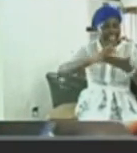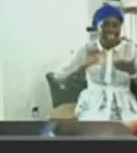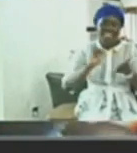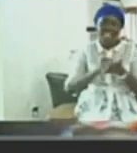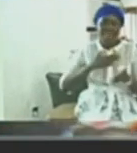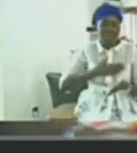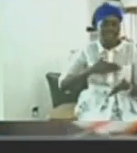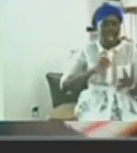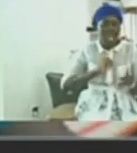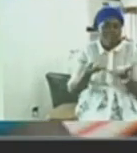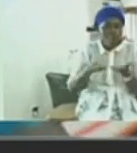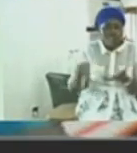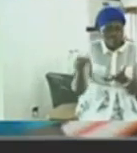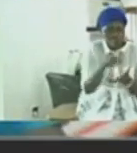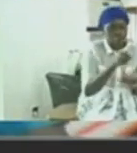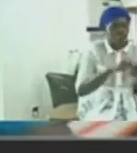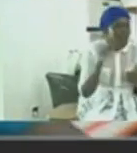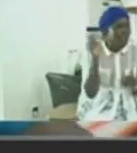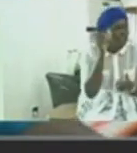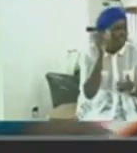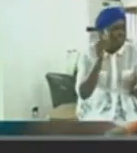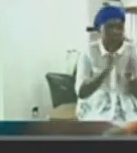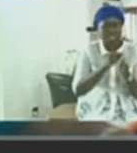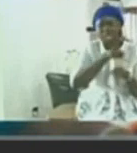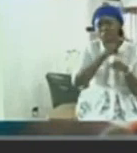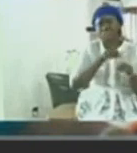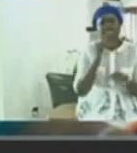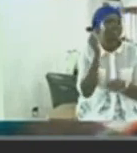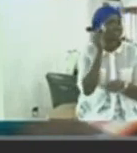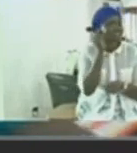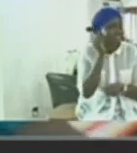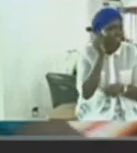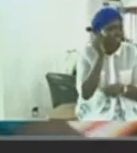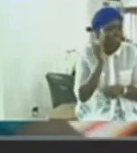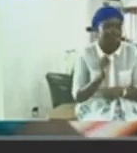to listen with anointed ears